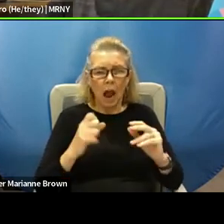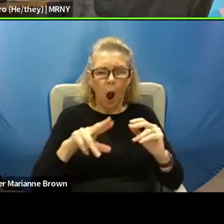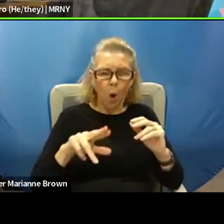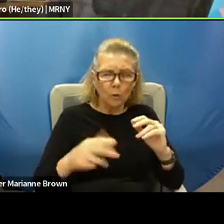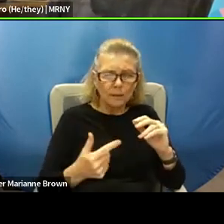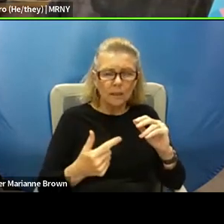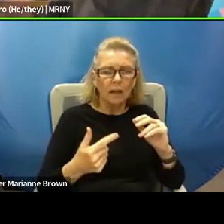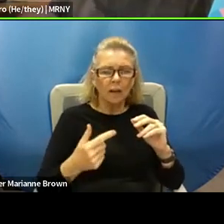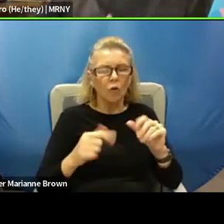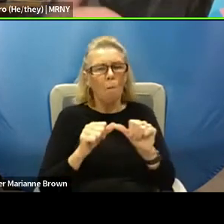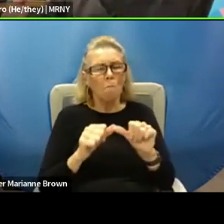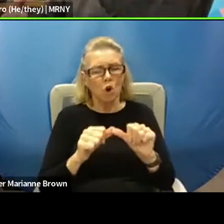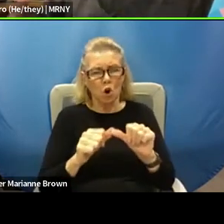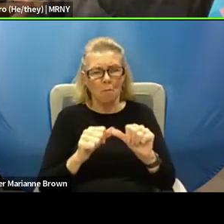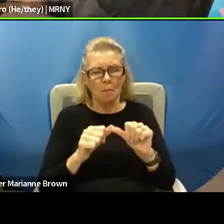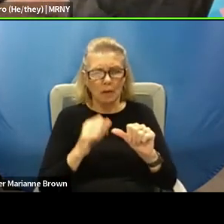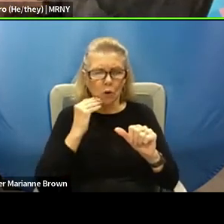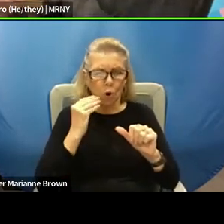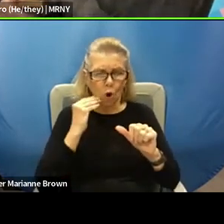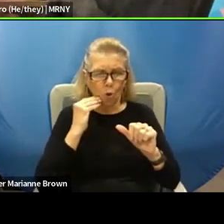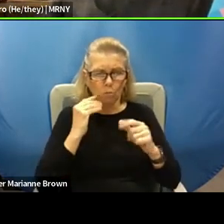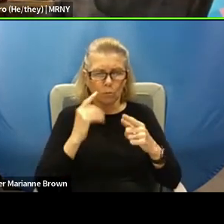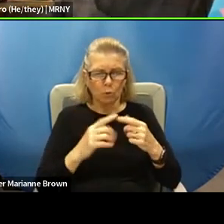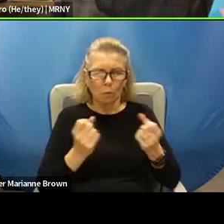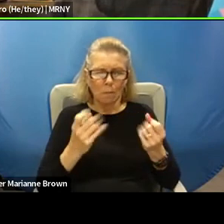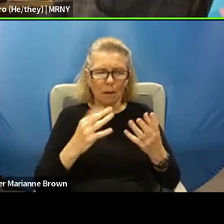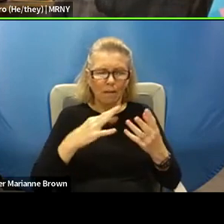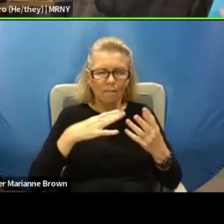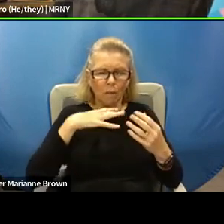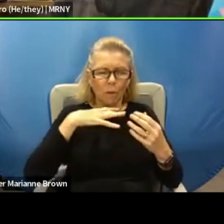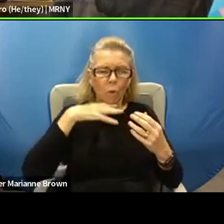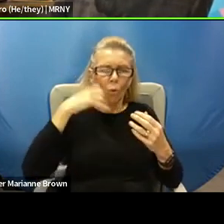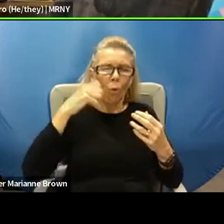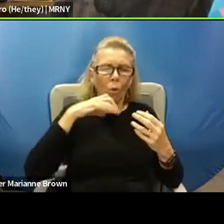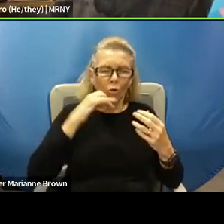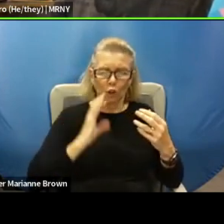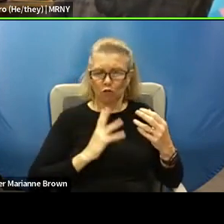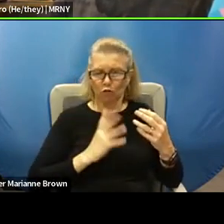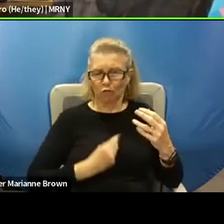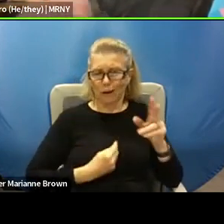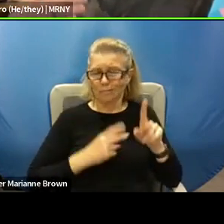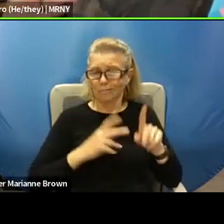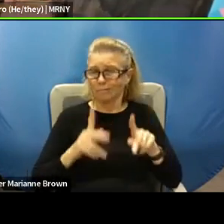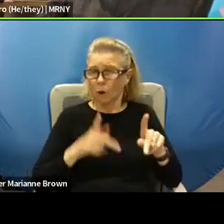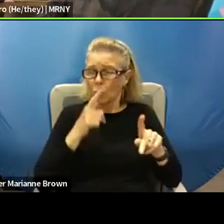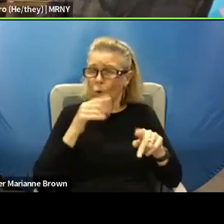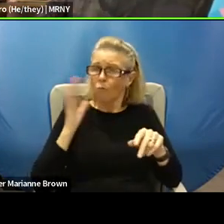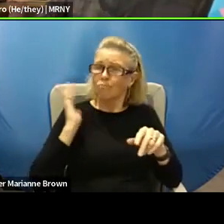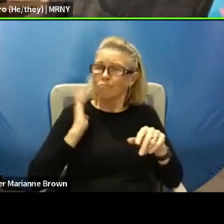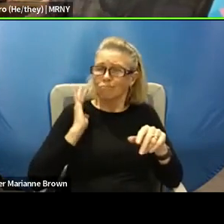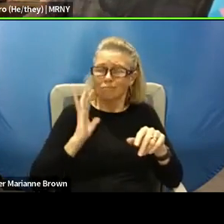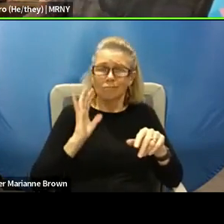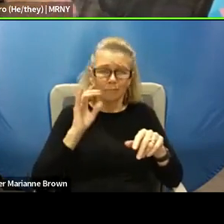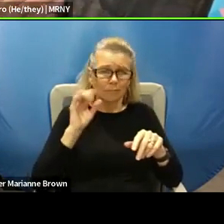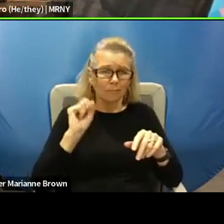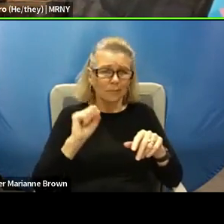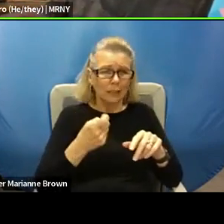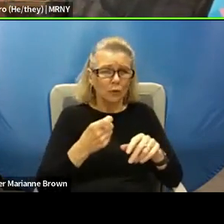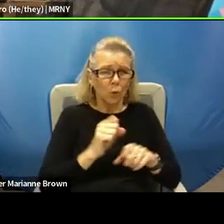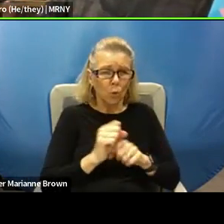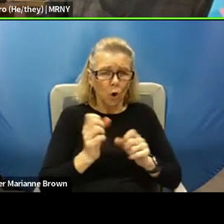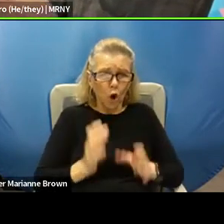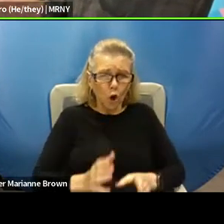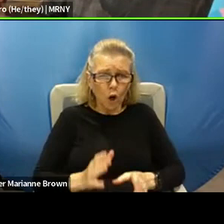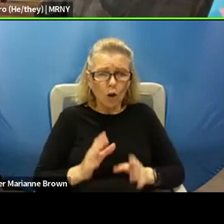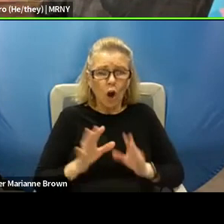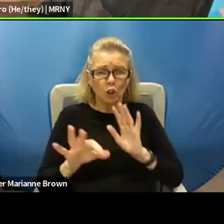positive. Many of the elder trans folks in this space who are sex workers are choosing to become